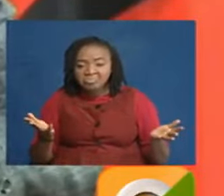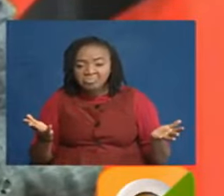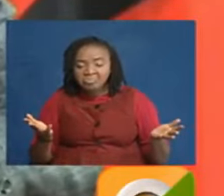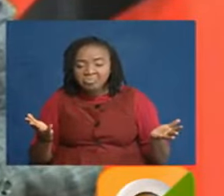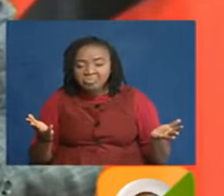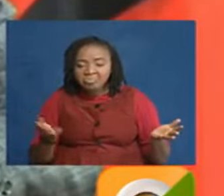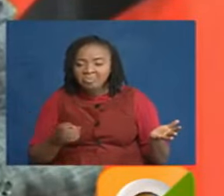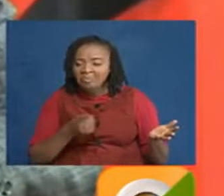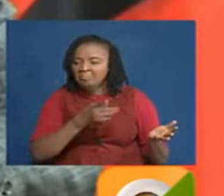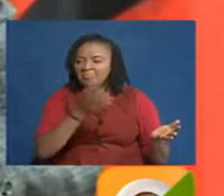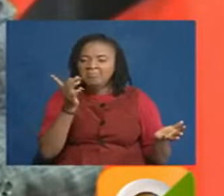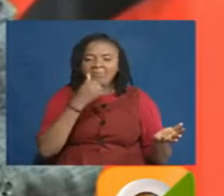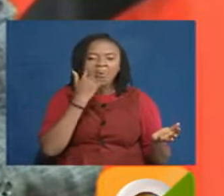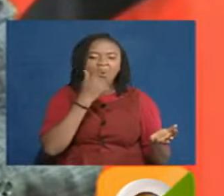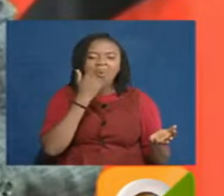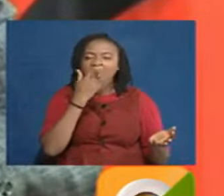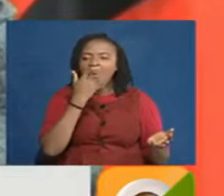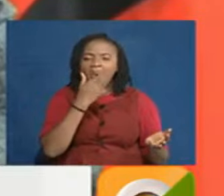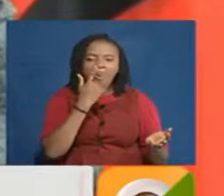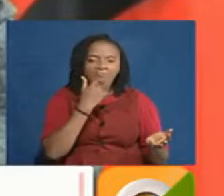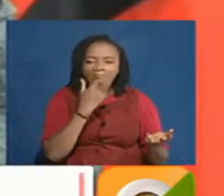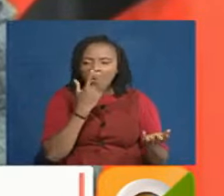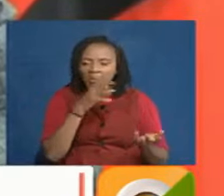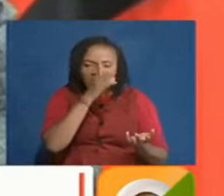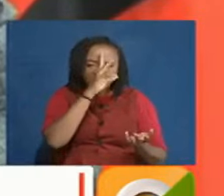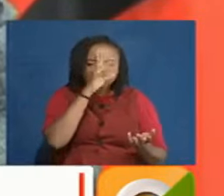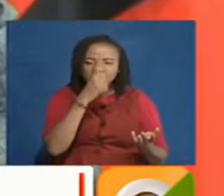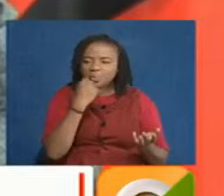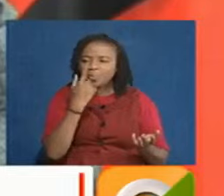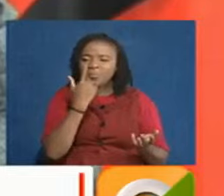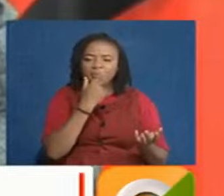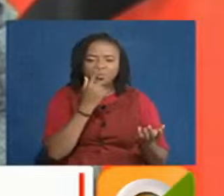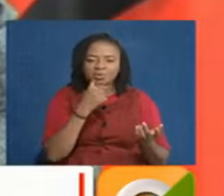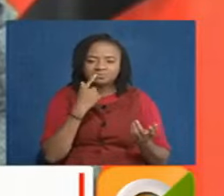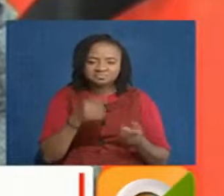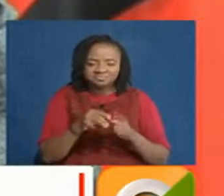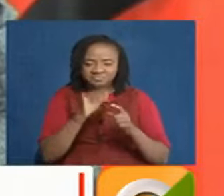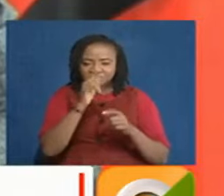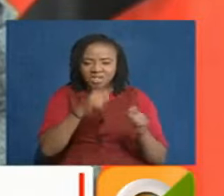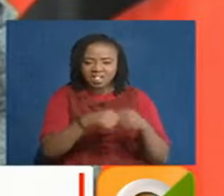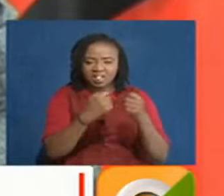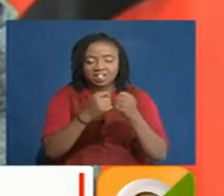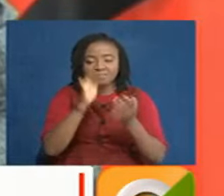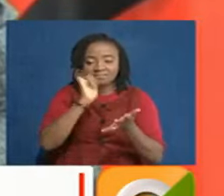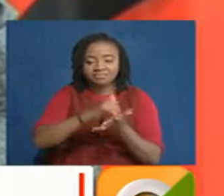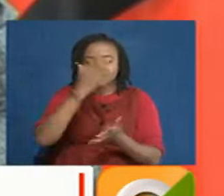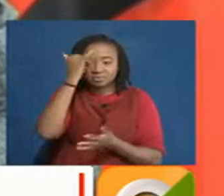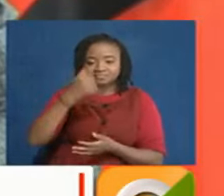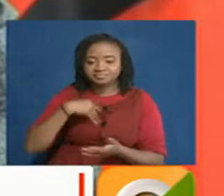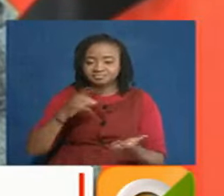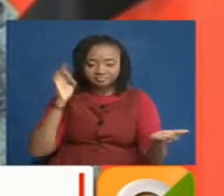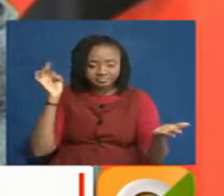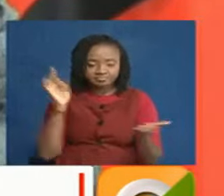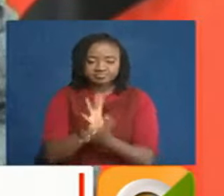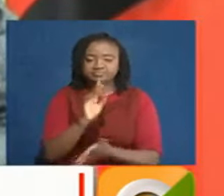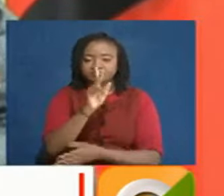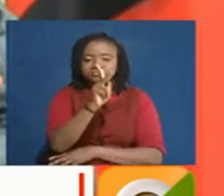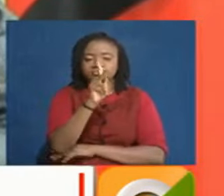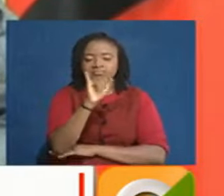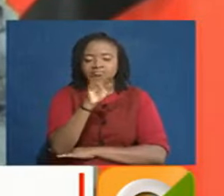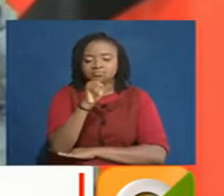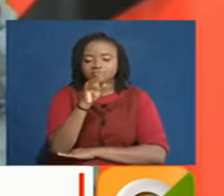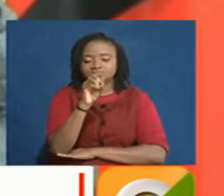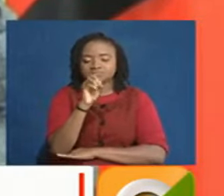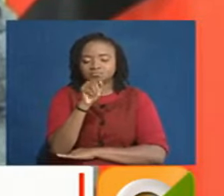What kind of rogue, you know, institution? And that is why I fired that Kinoti man, you know, because, I mean, it's